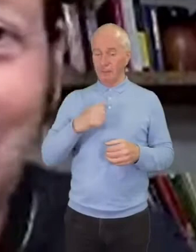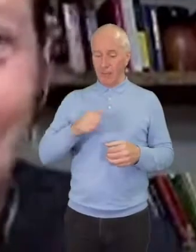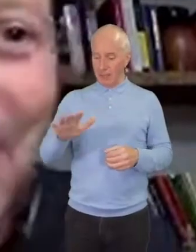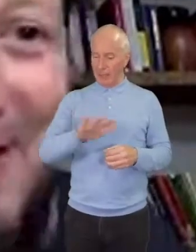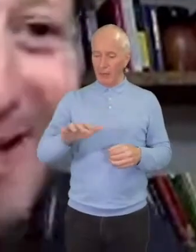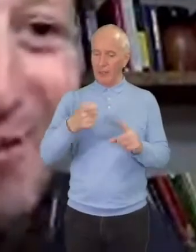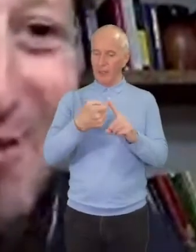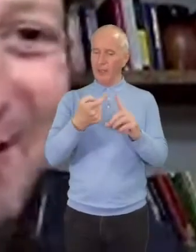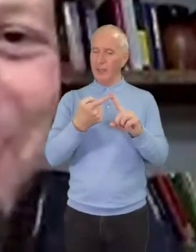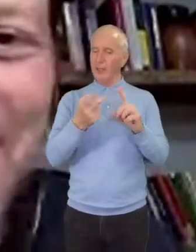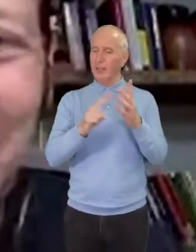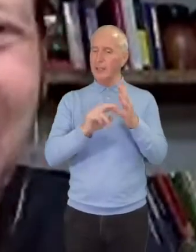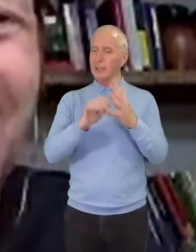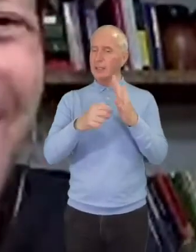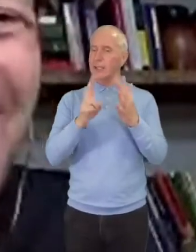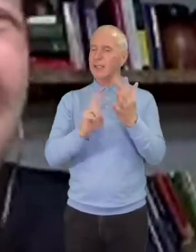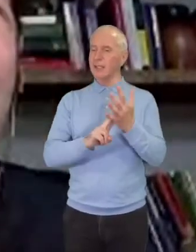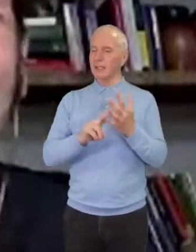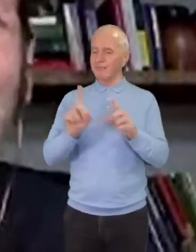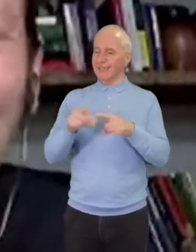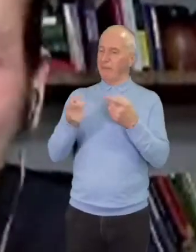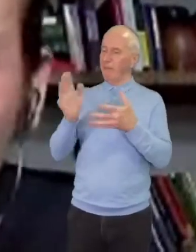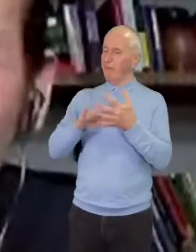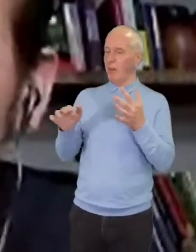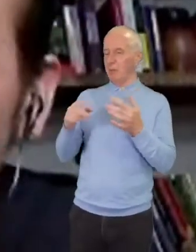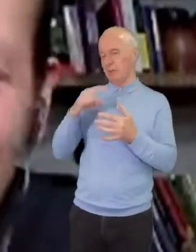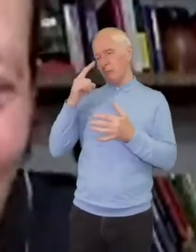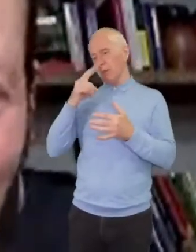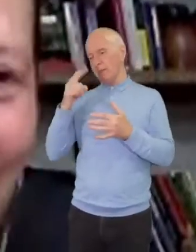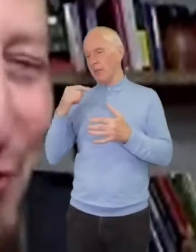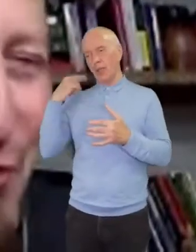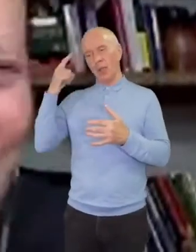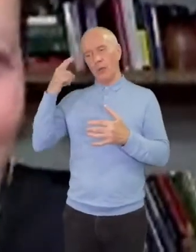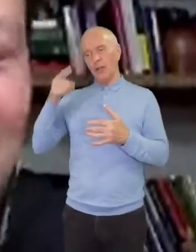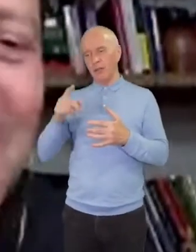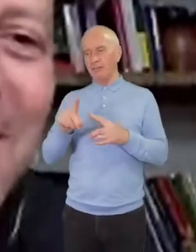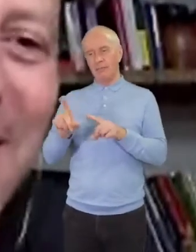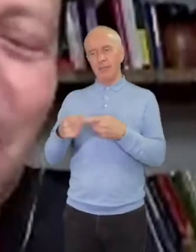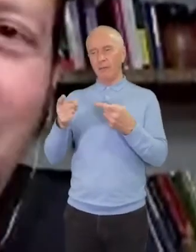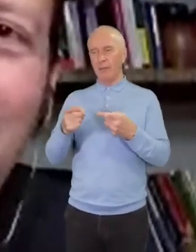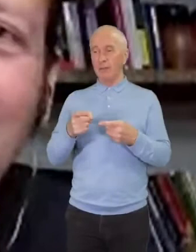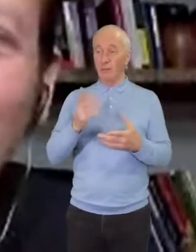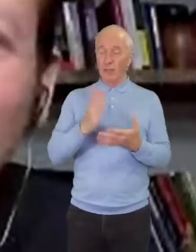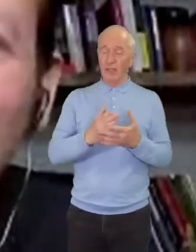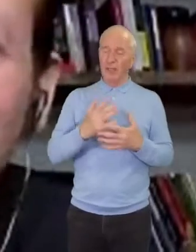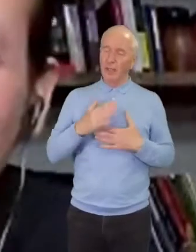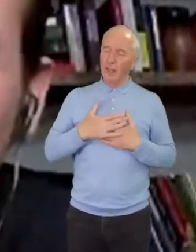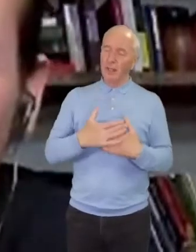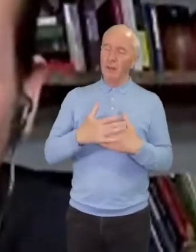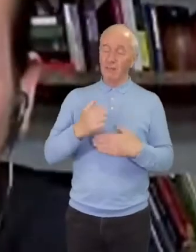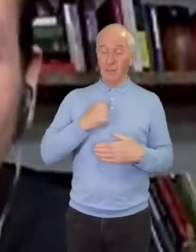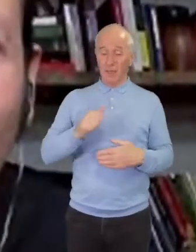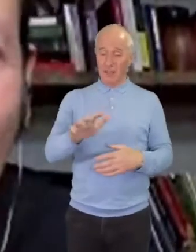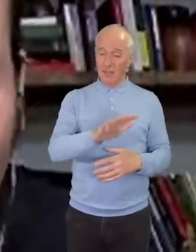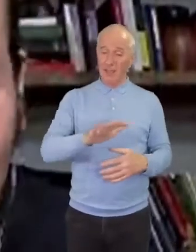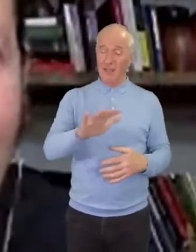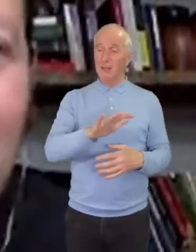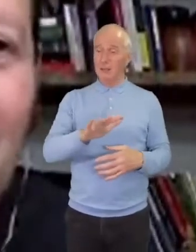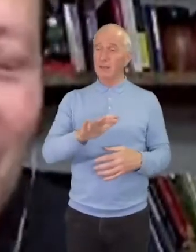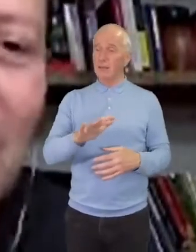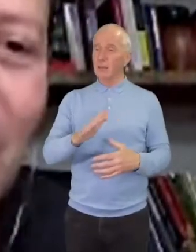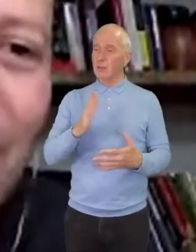it's very different from the Kensington over there. And my neighborhood, I love it. There's so many things I love about my neighborhood, but we